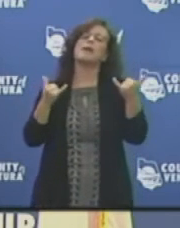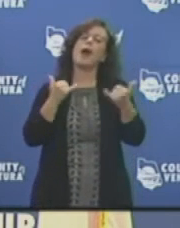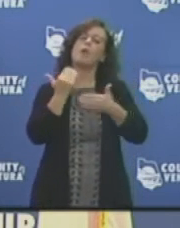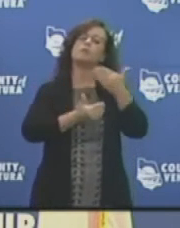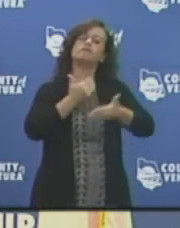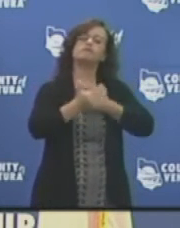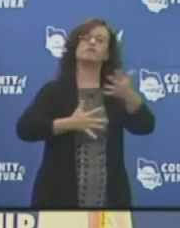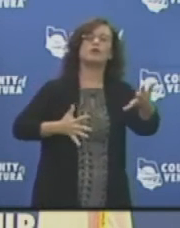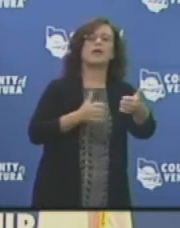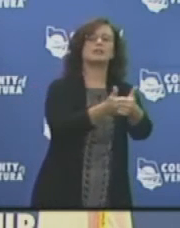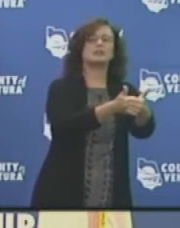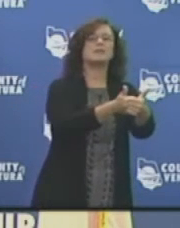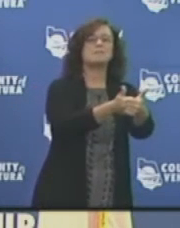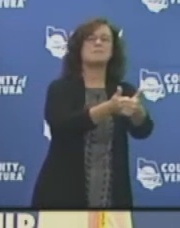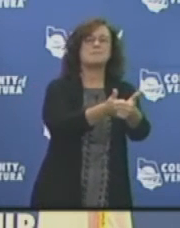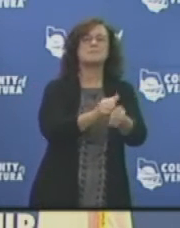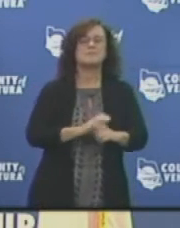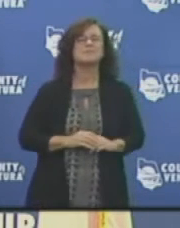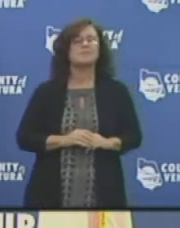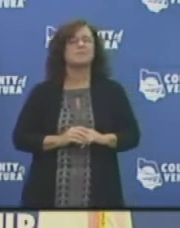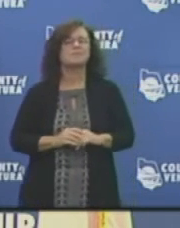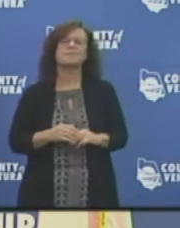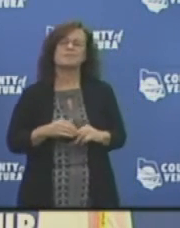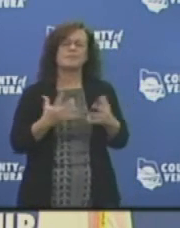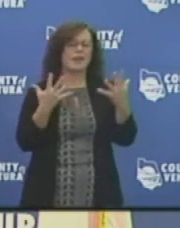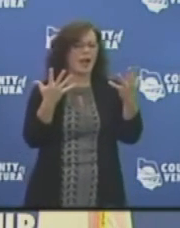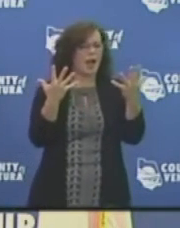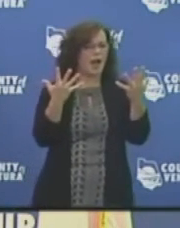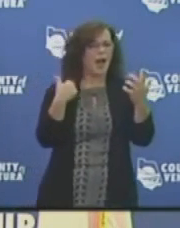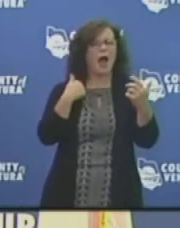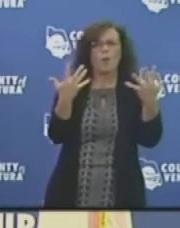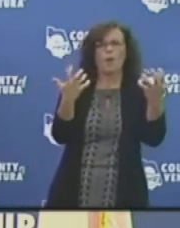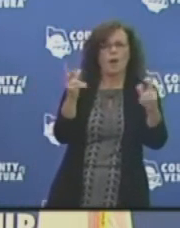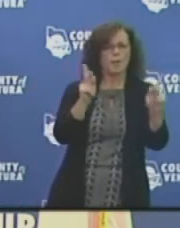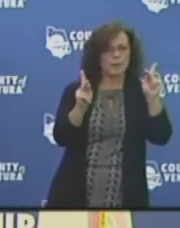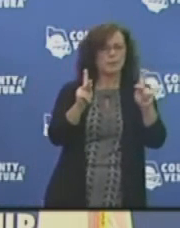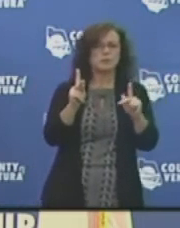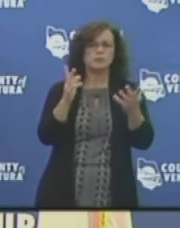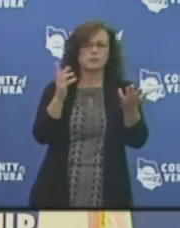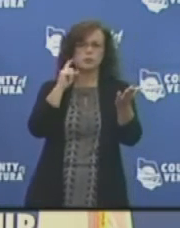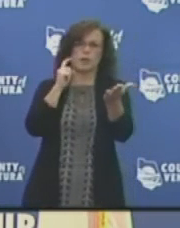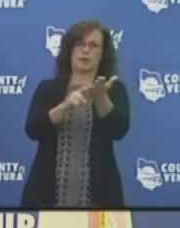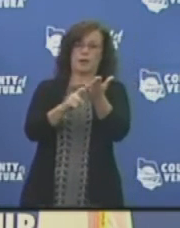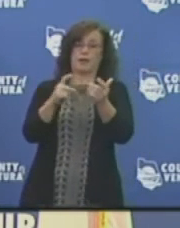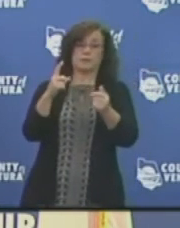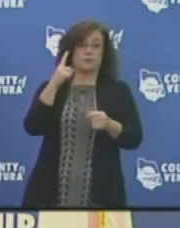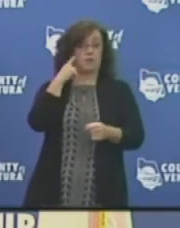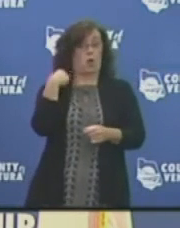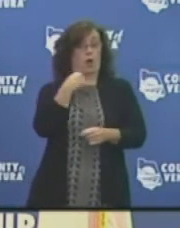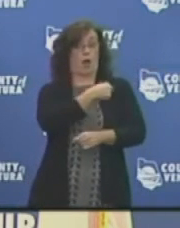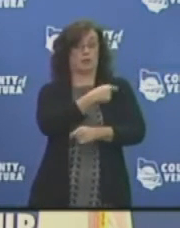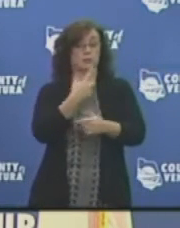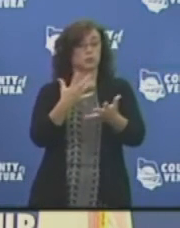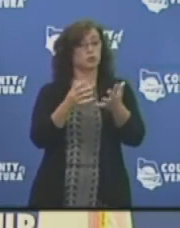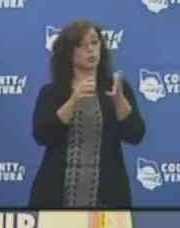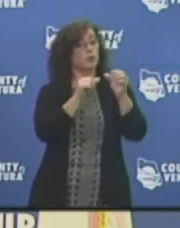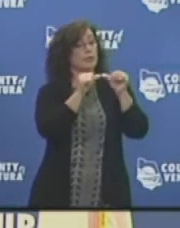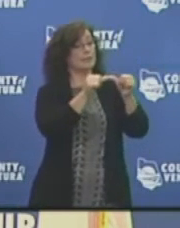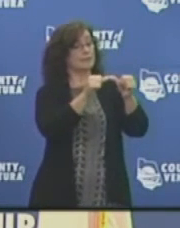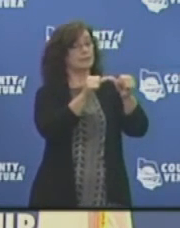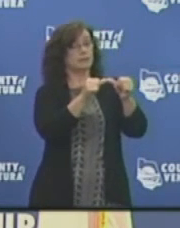guess I'm just wanting people to recognize that for us to continue that, we need to maintain